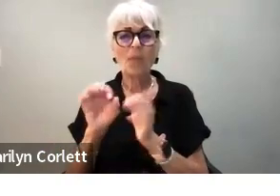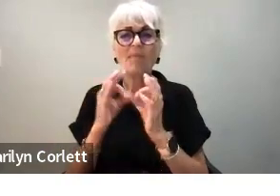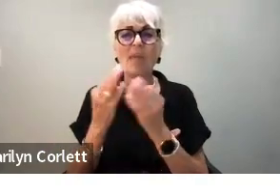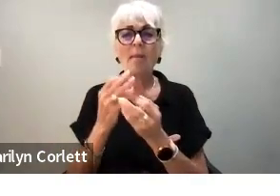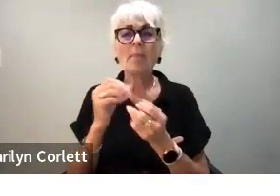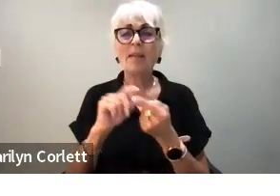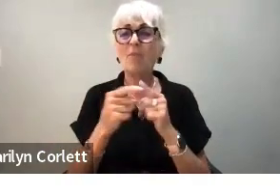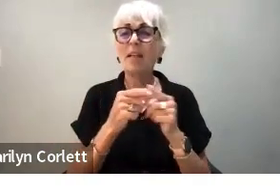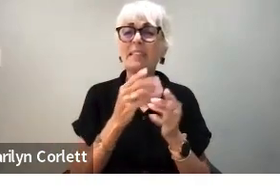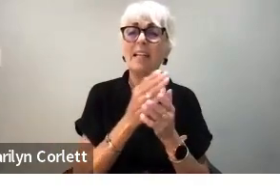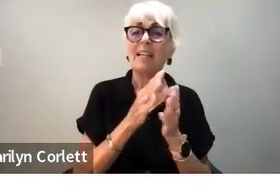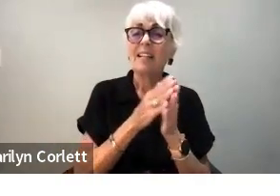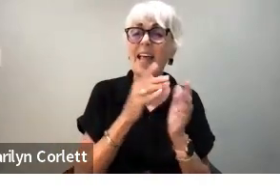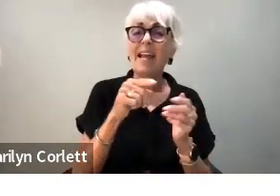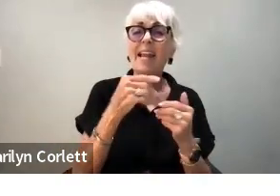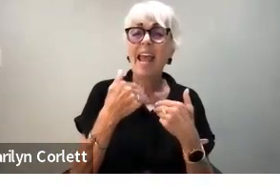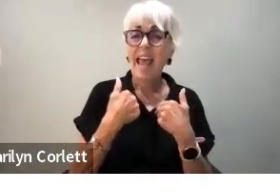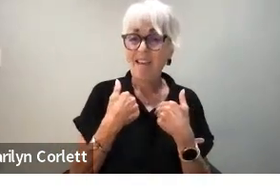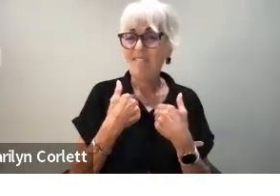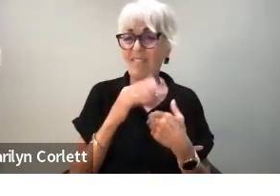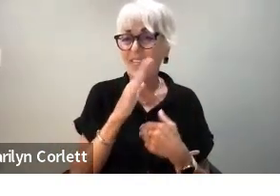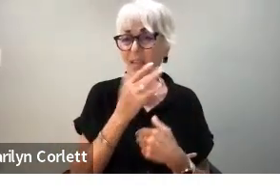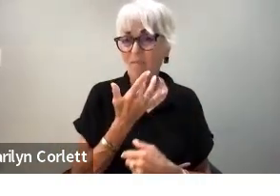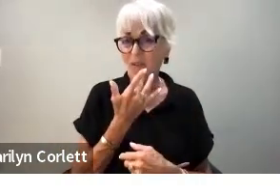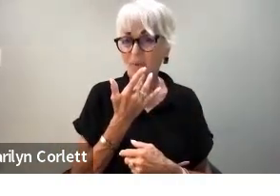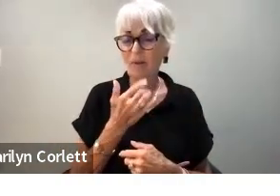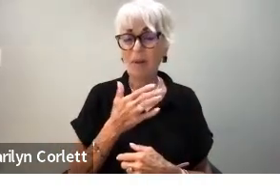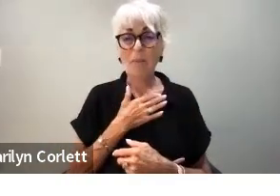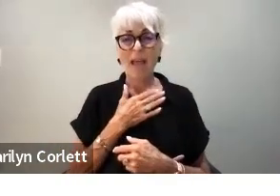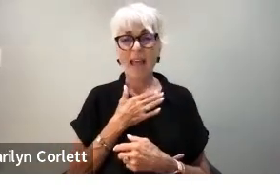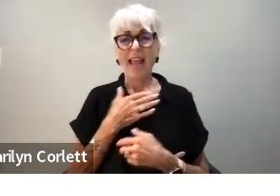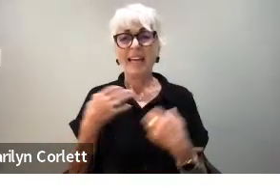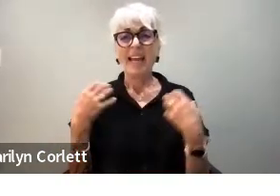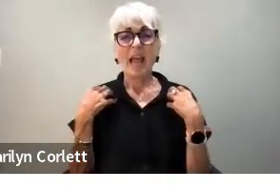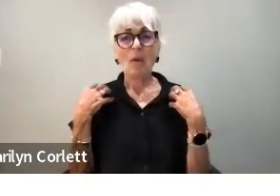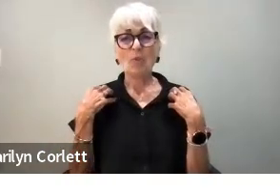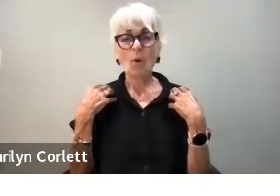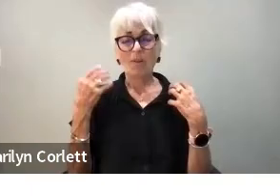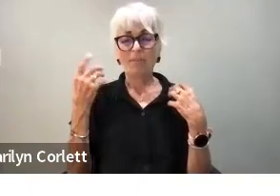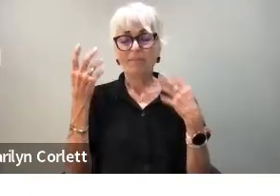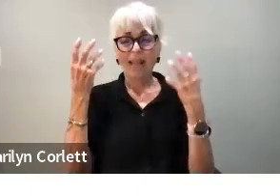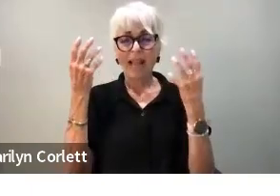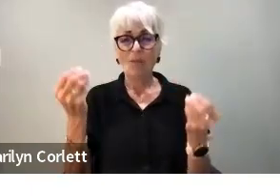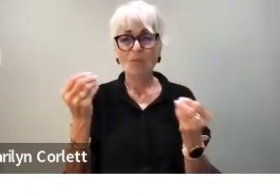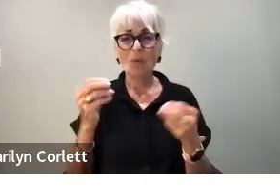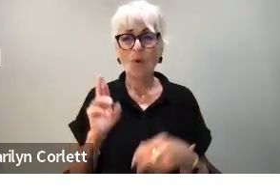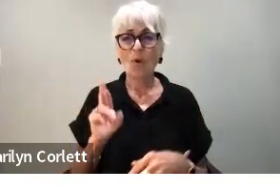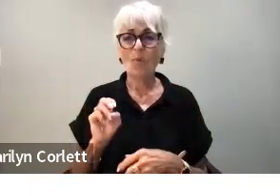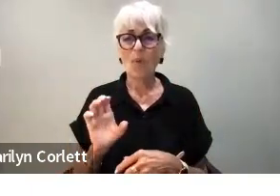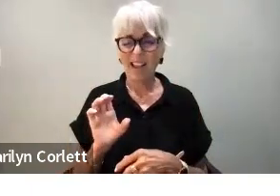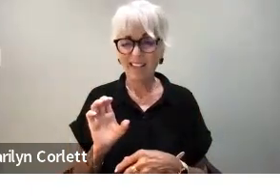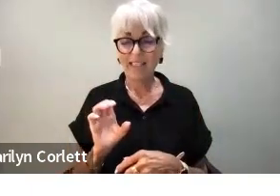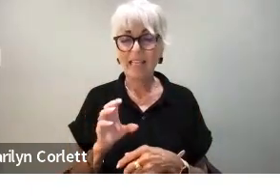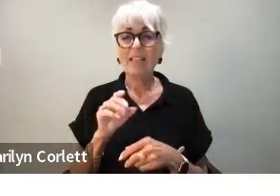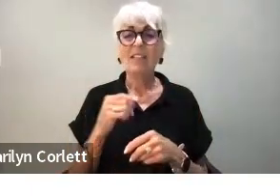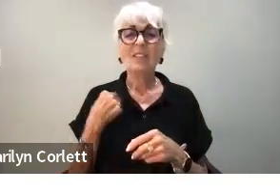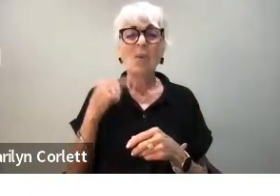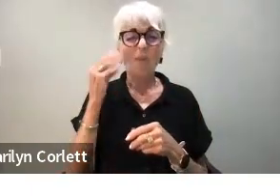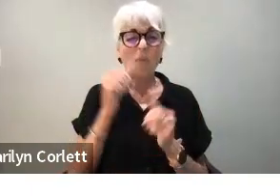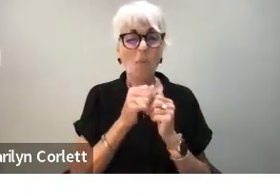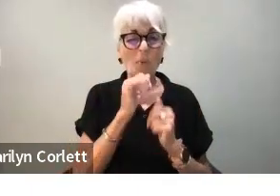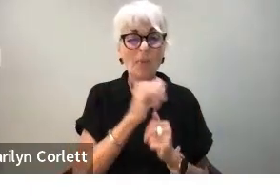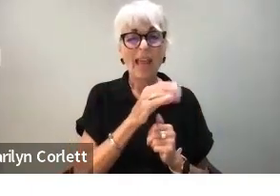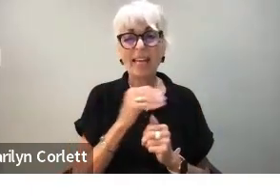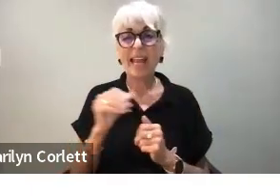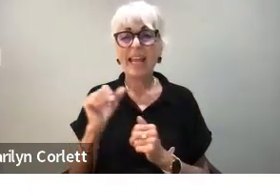favorite category, which mine would be outdoor recreation. So we're kind of familiar with the outdoor recreation scene and also the AT aspect of